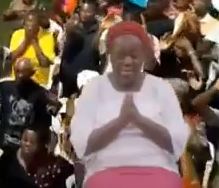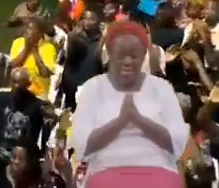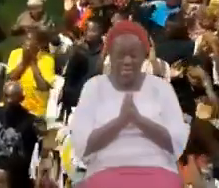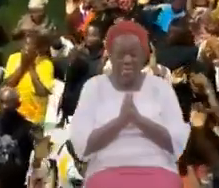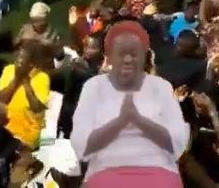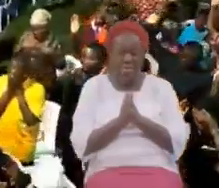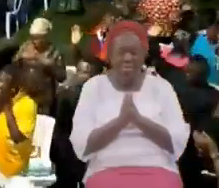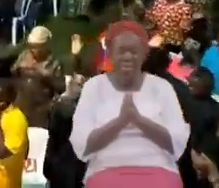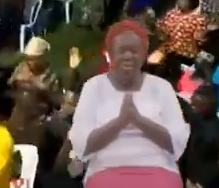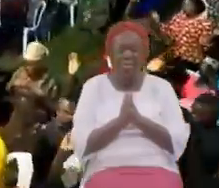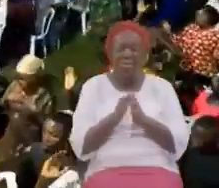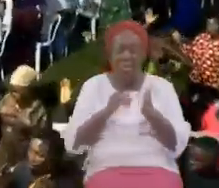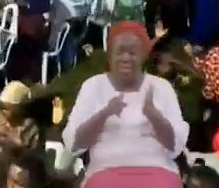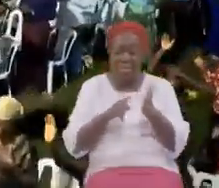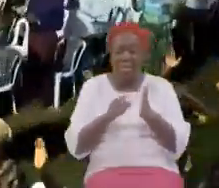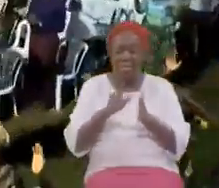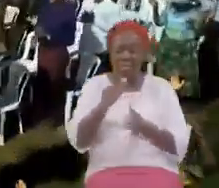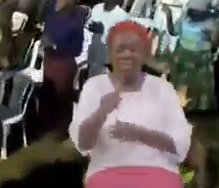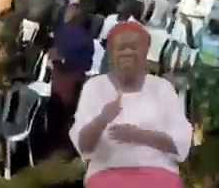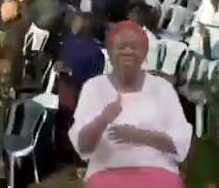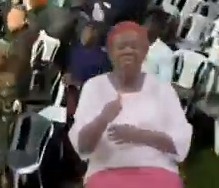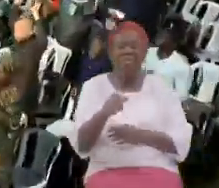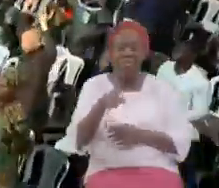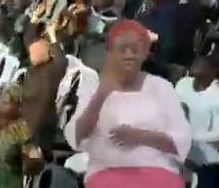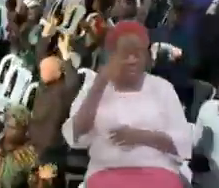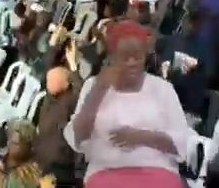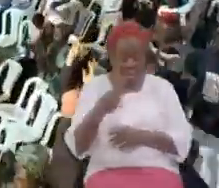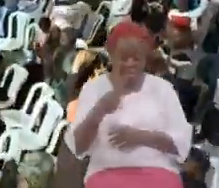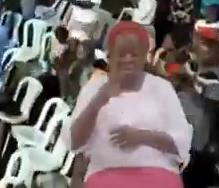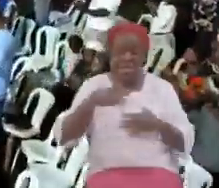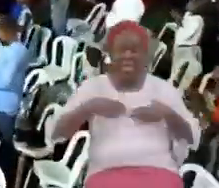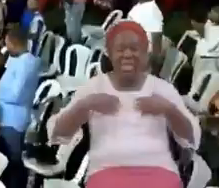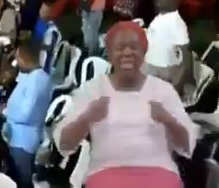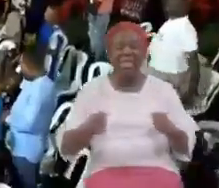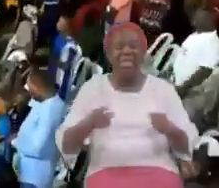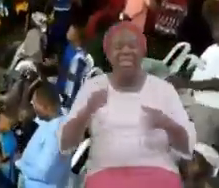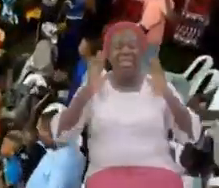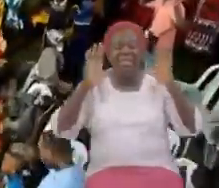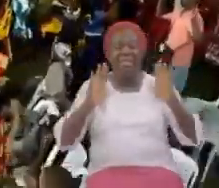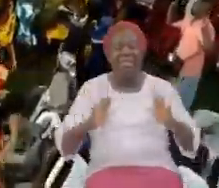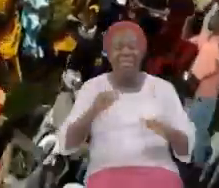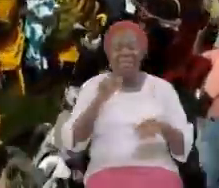Check up yourself. You'll see the healing, the miracle right there.